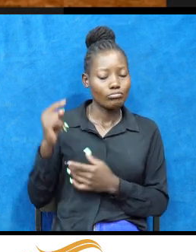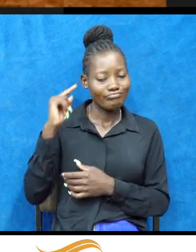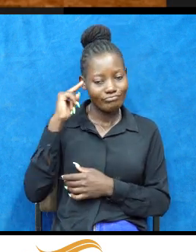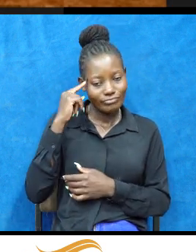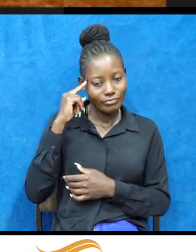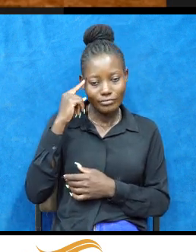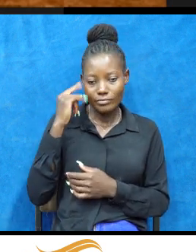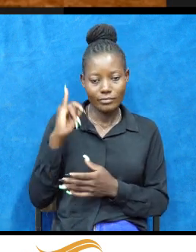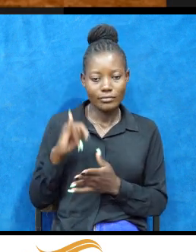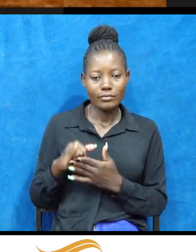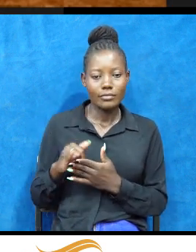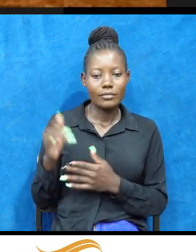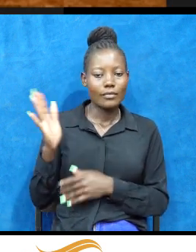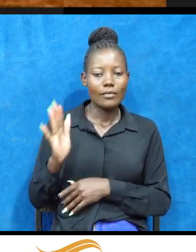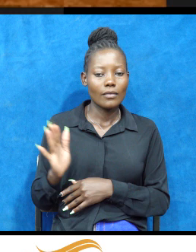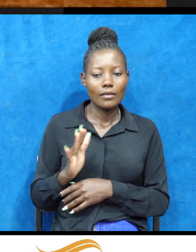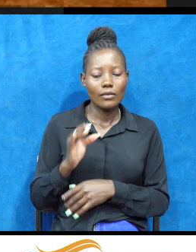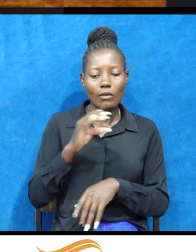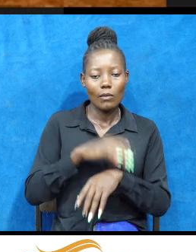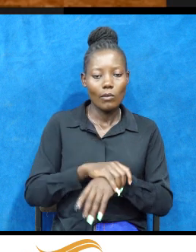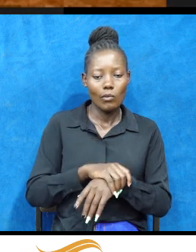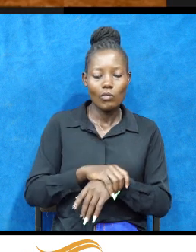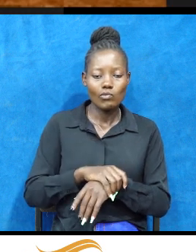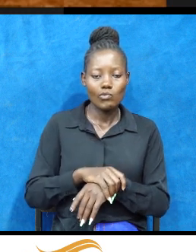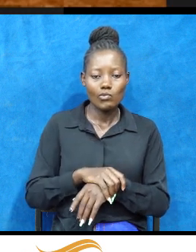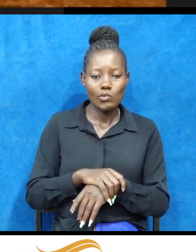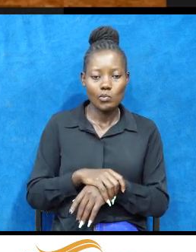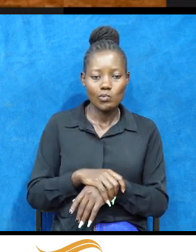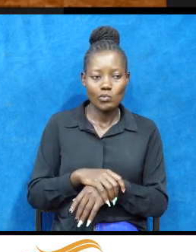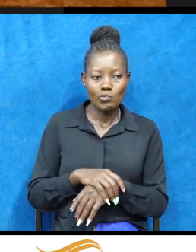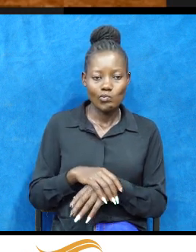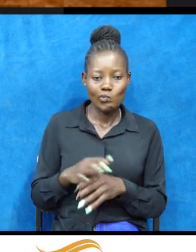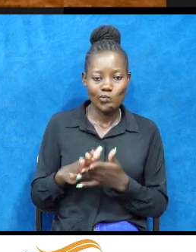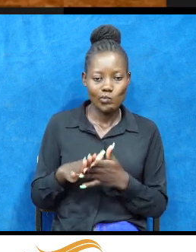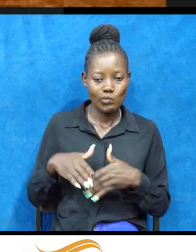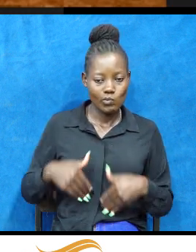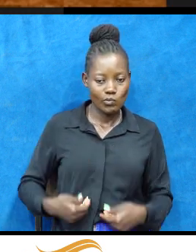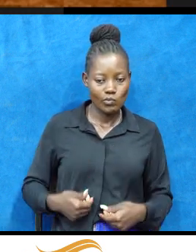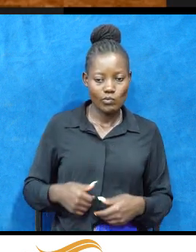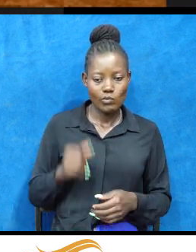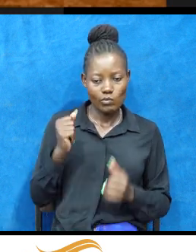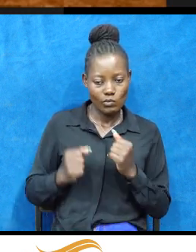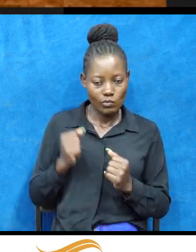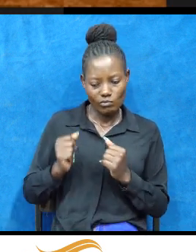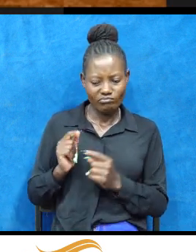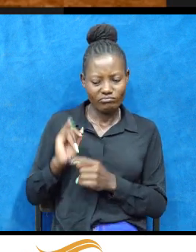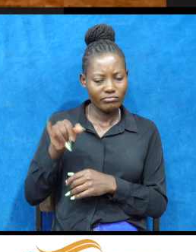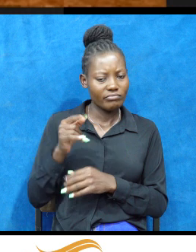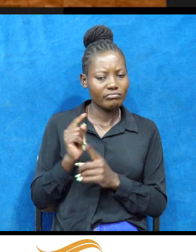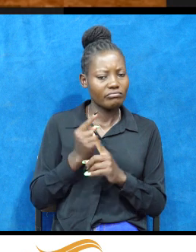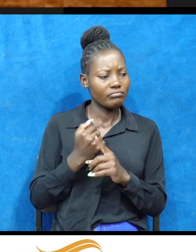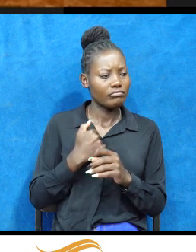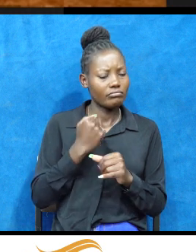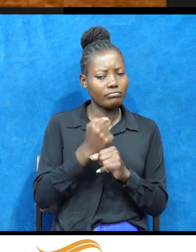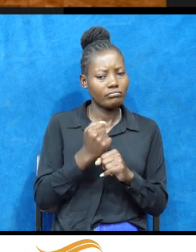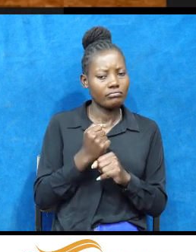that muscle that you never get with sprinting or running. It's just different. I mean, I've done